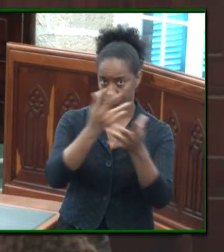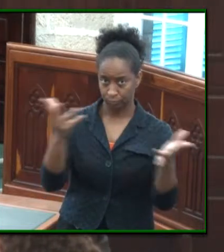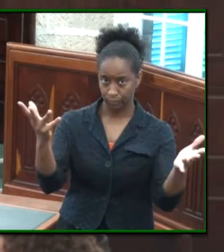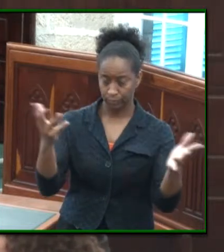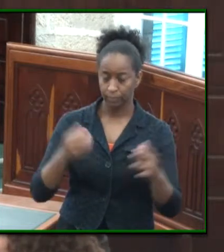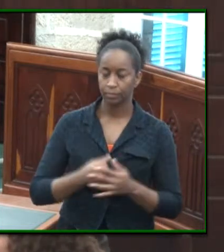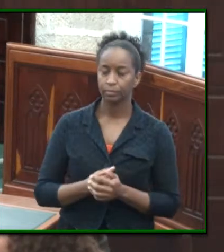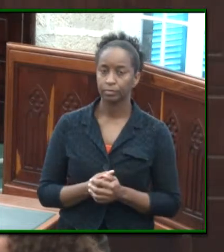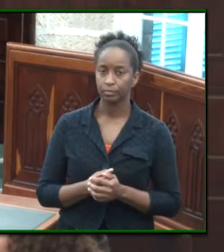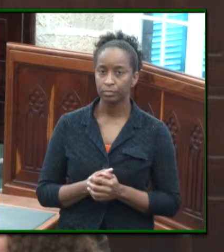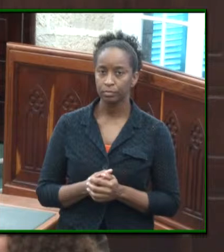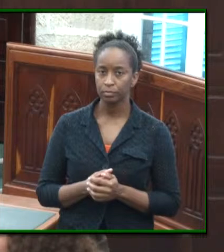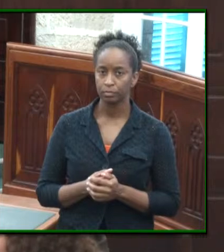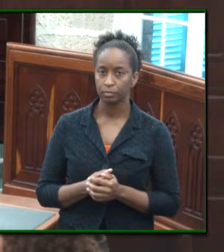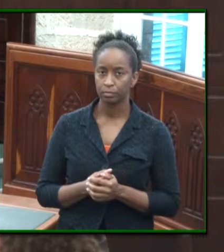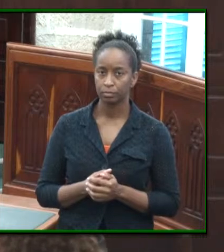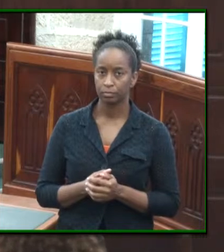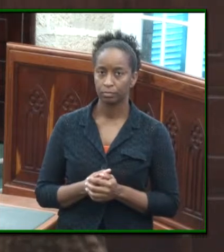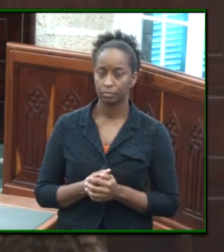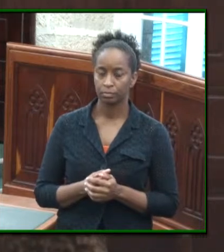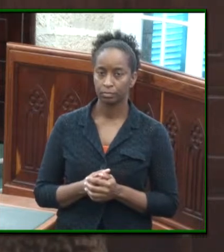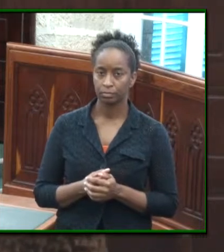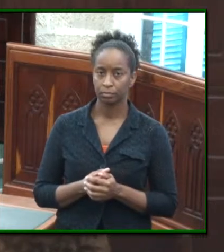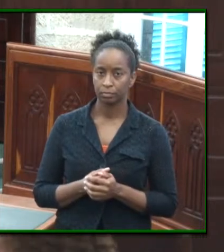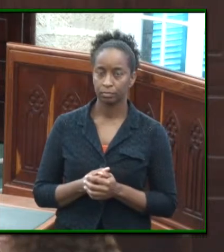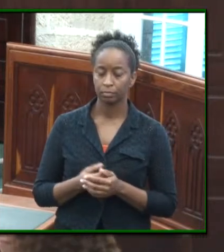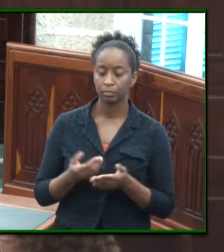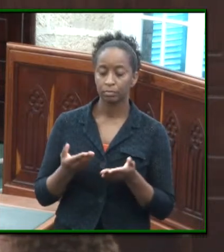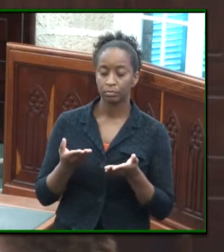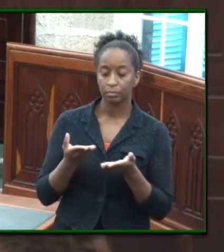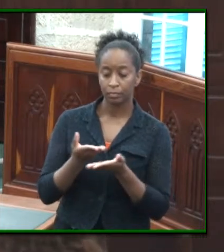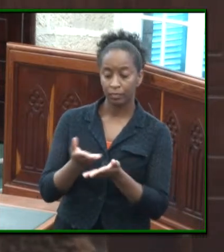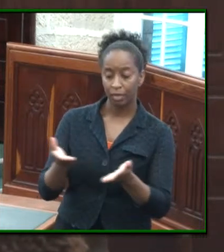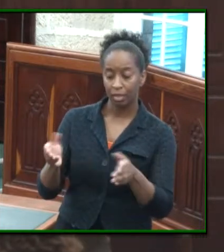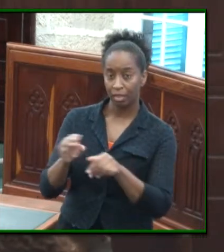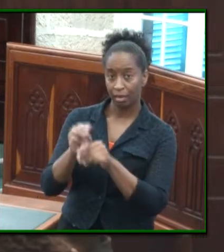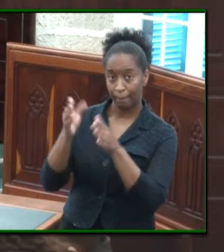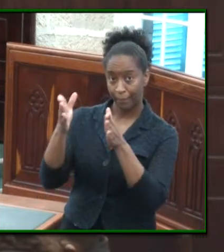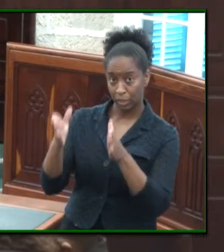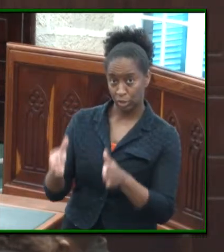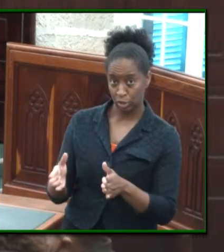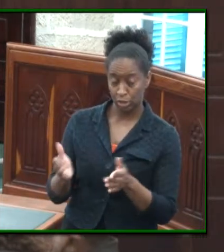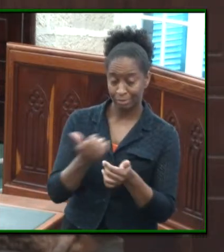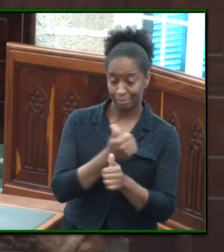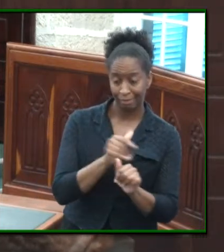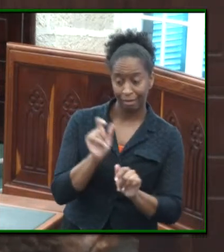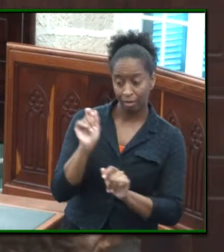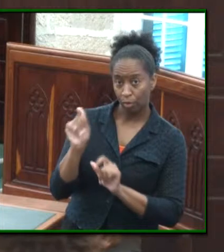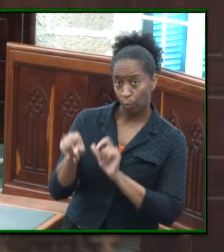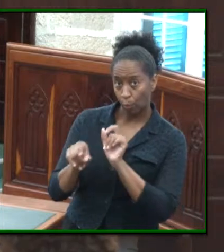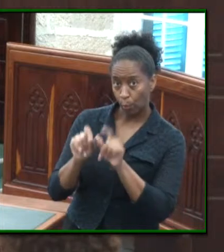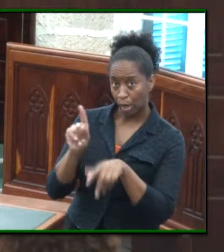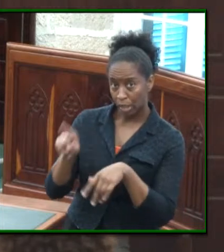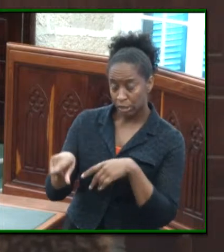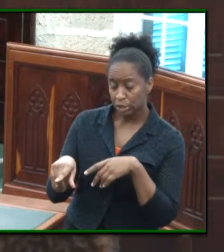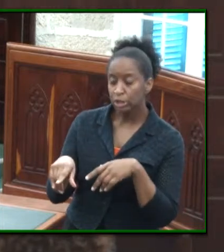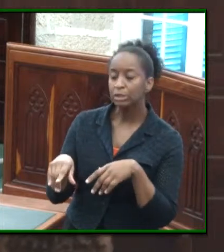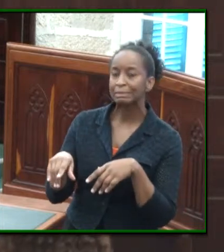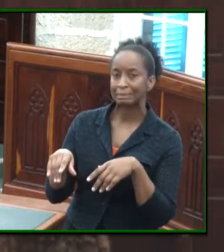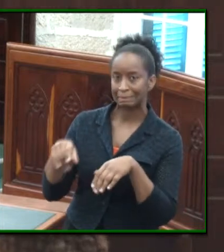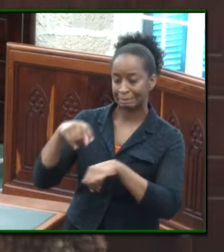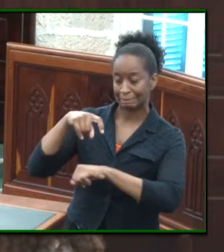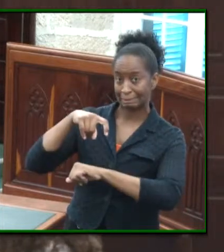A question to the ministers shall not exceed 3 minutes. Let me indicate that